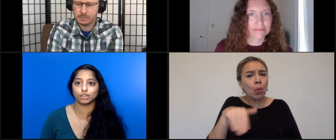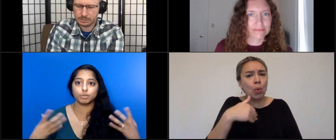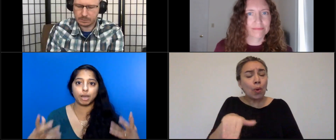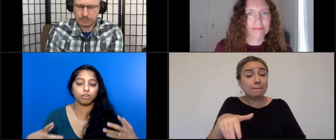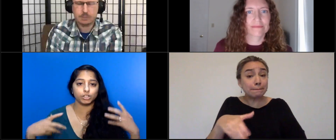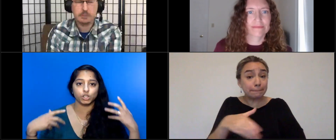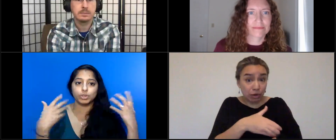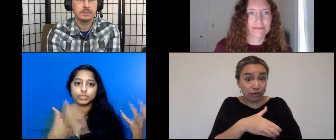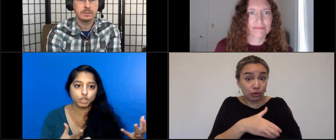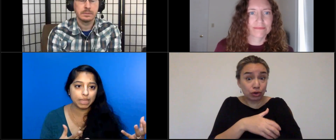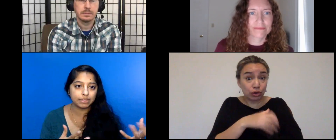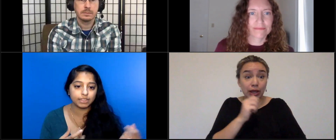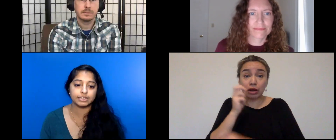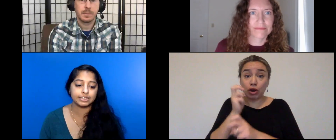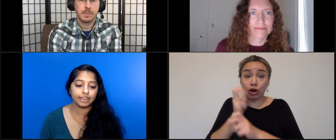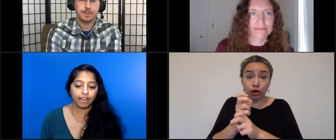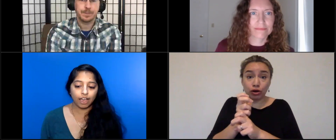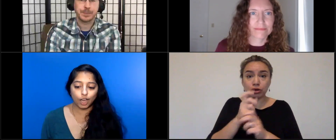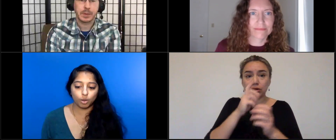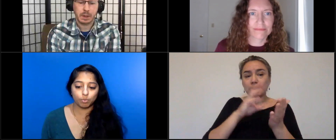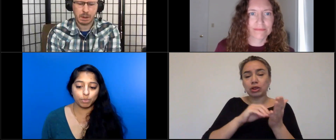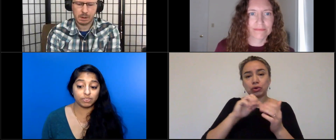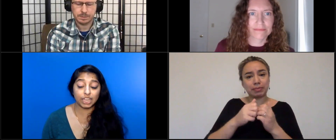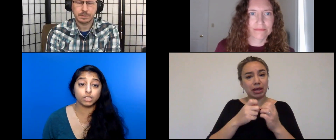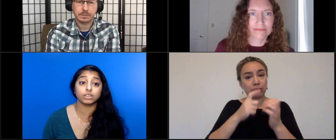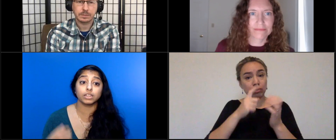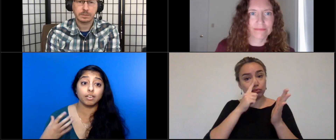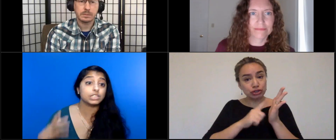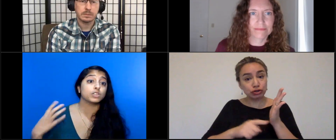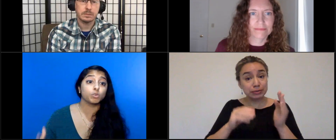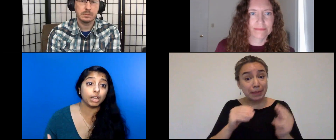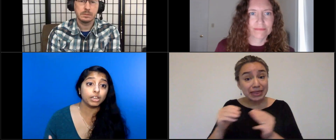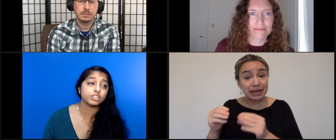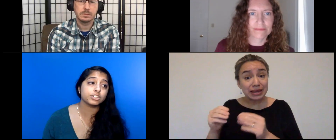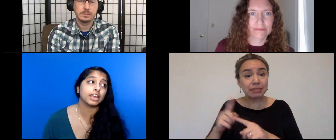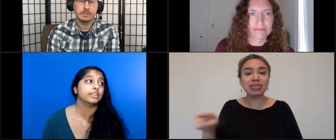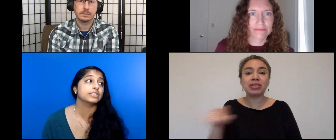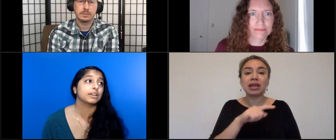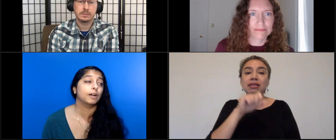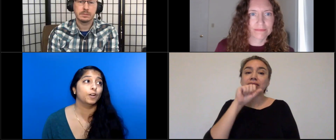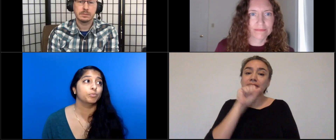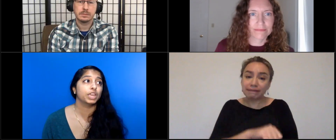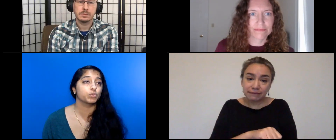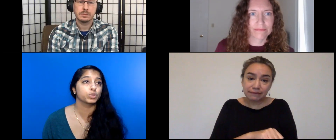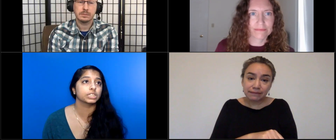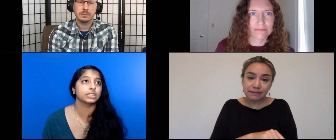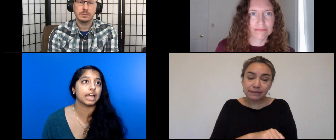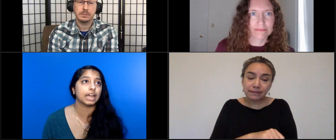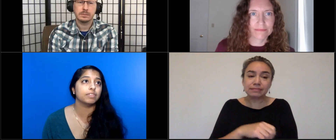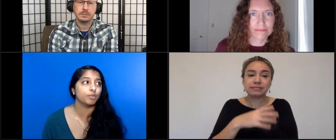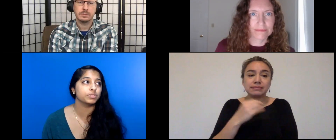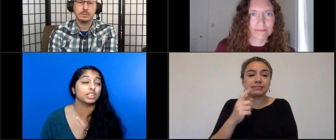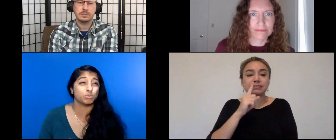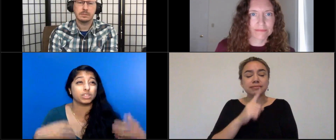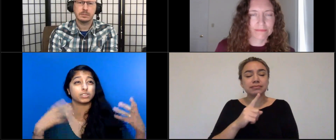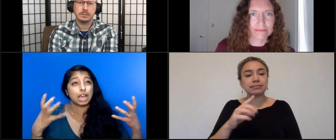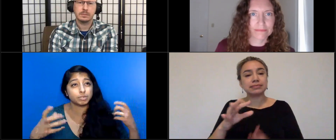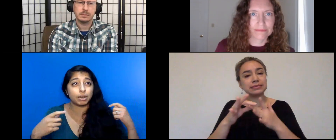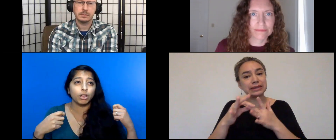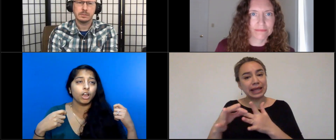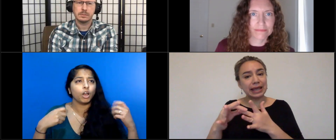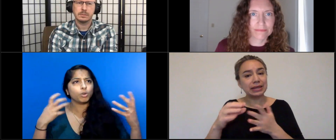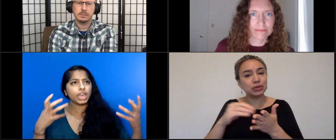hard. They learned about, research methods, but they loved it so much, and it really led them. And so